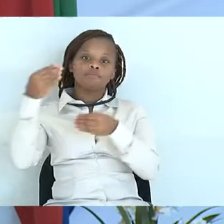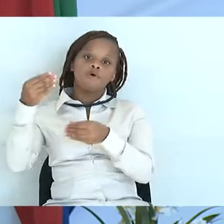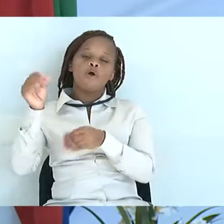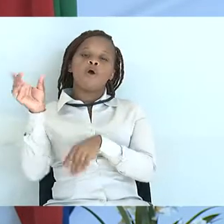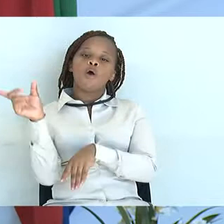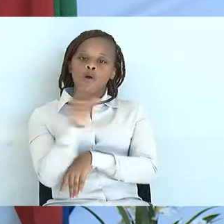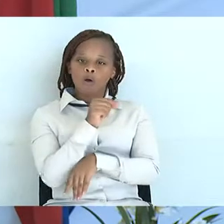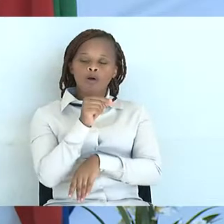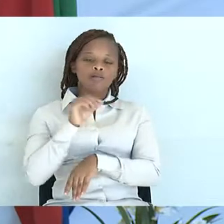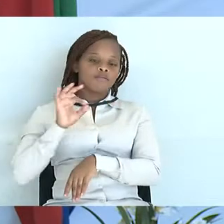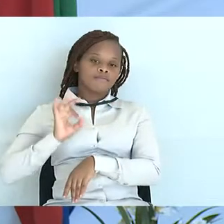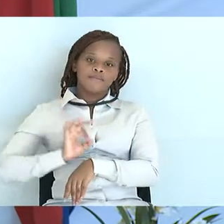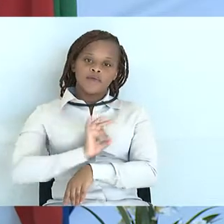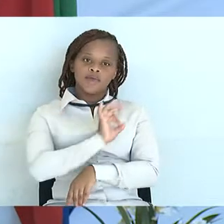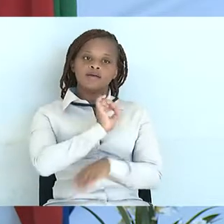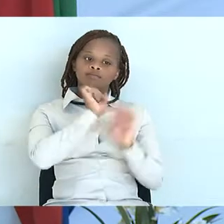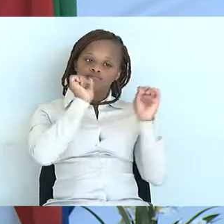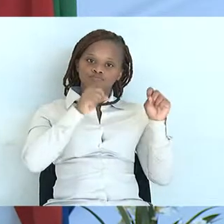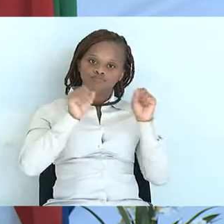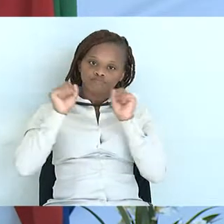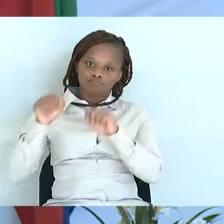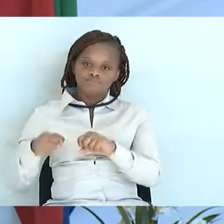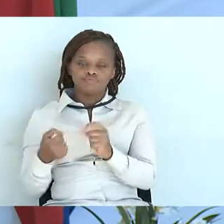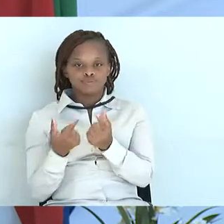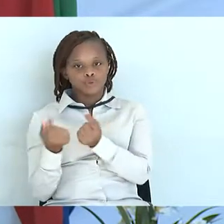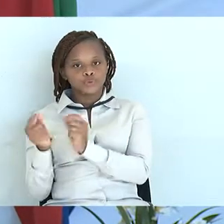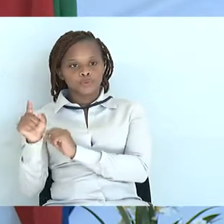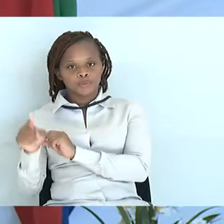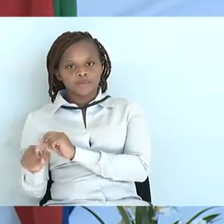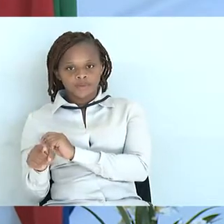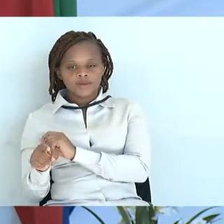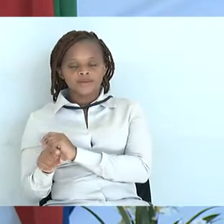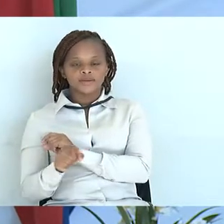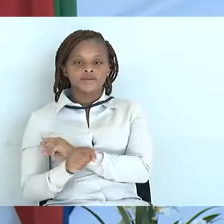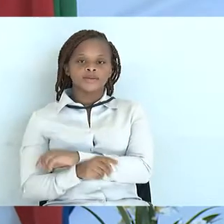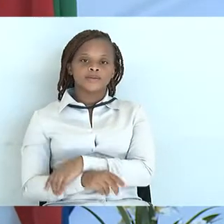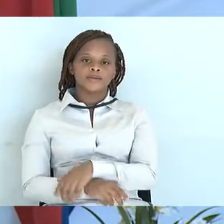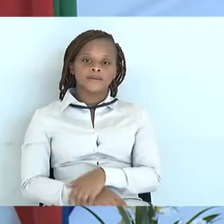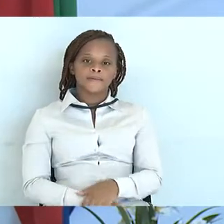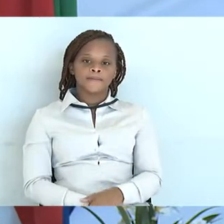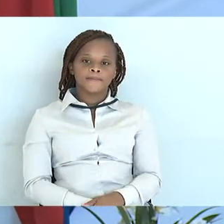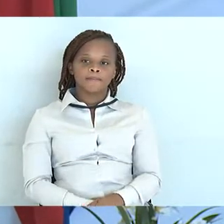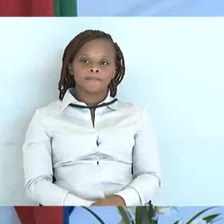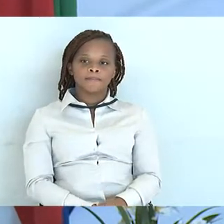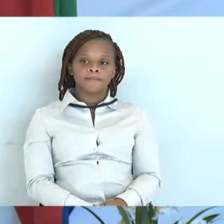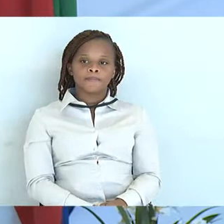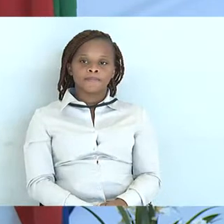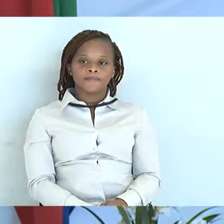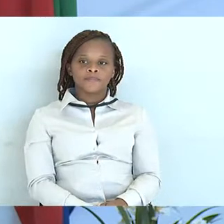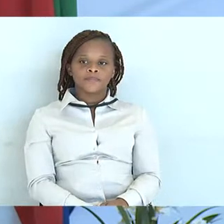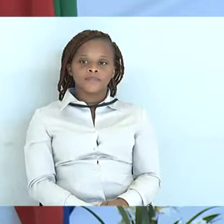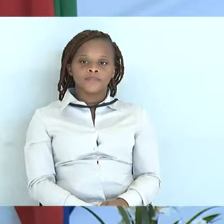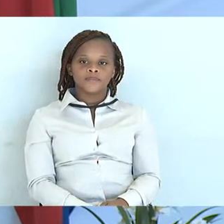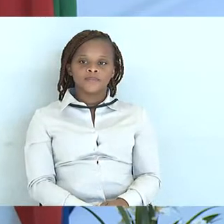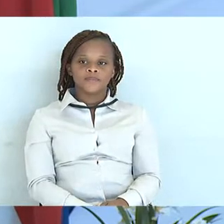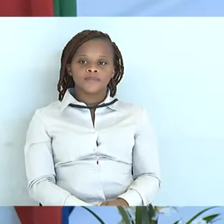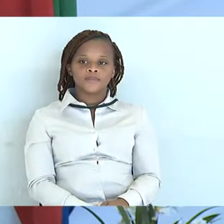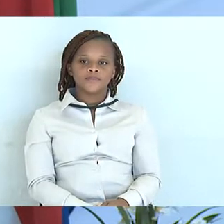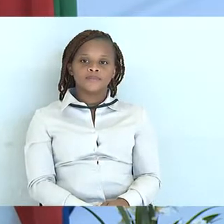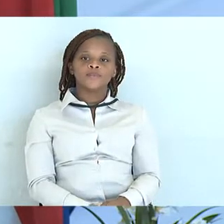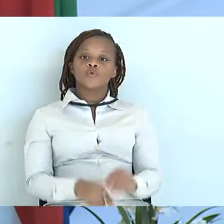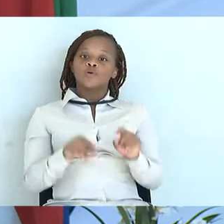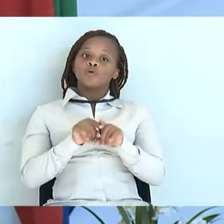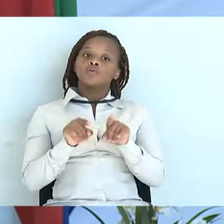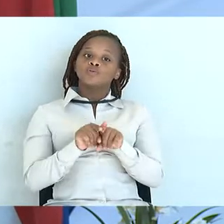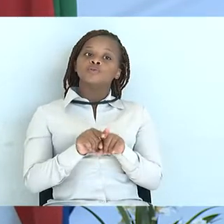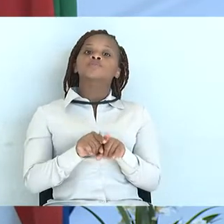this development to also support that through a letter. And I must report